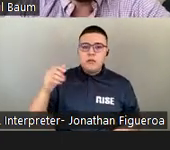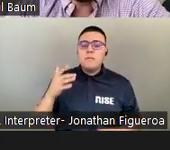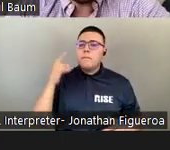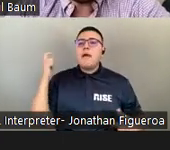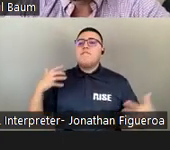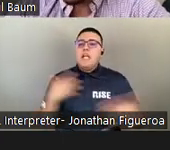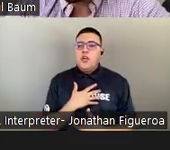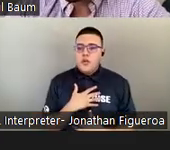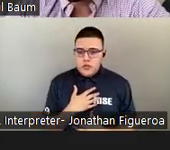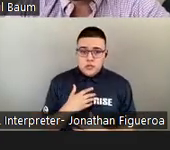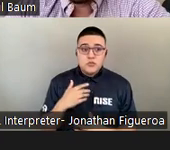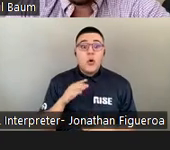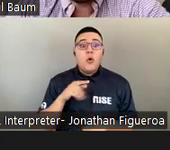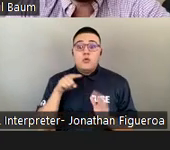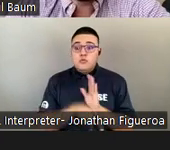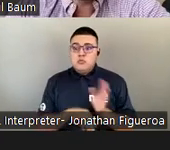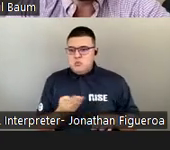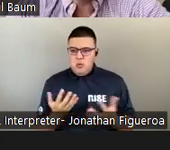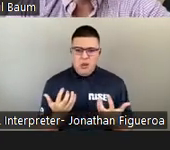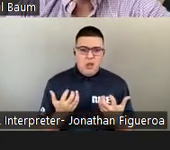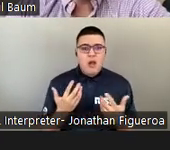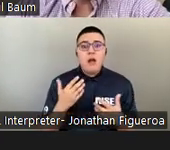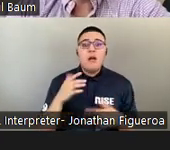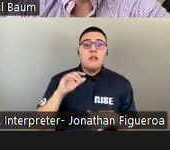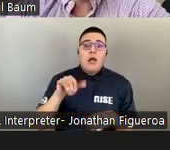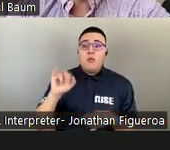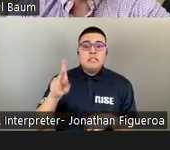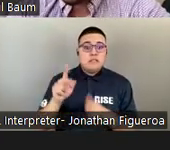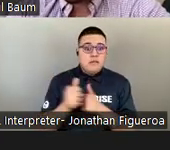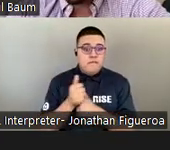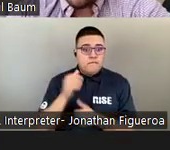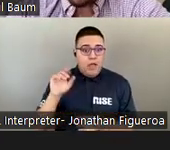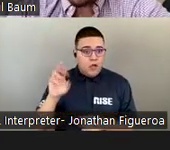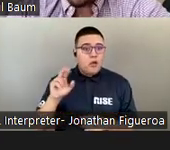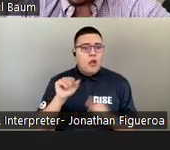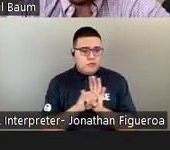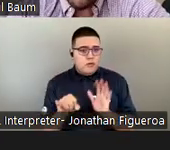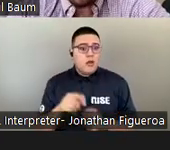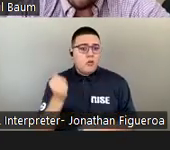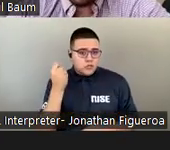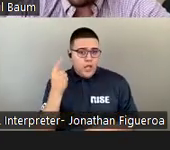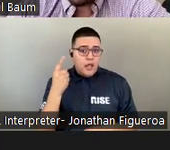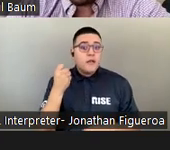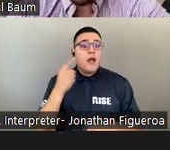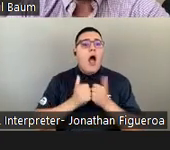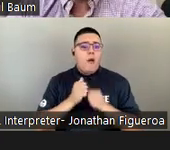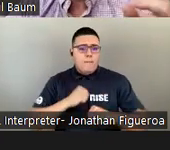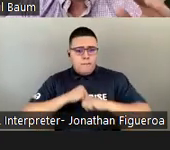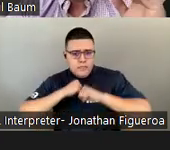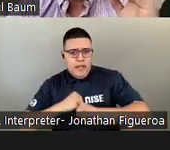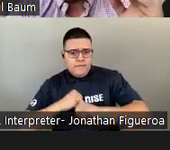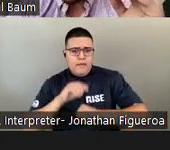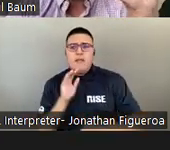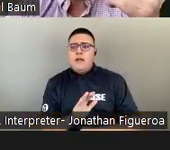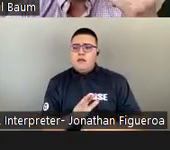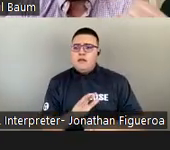understanding suicide risk factors for LGBTQ plus youth, identifying protective factors, right? We don't want just